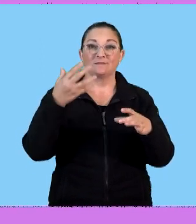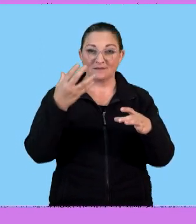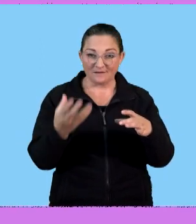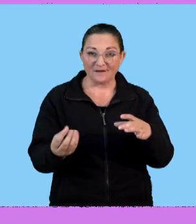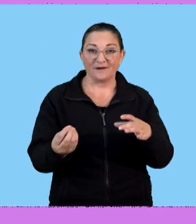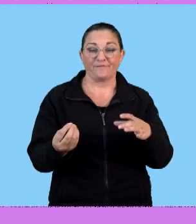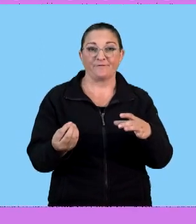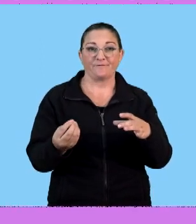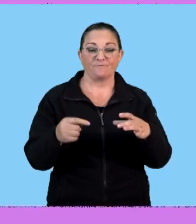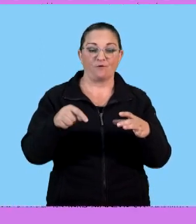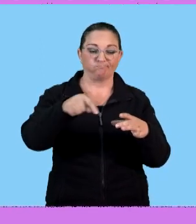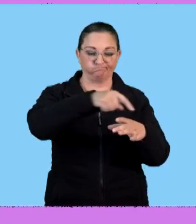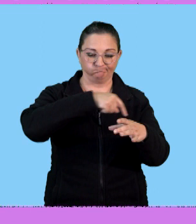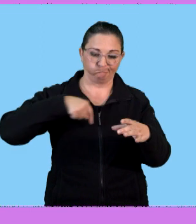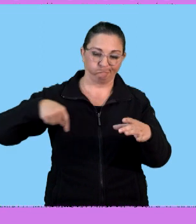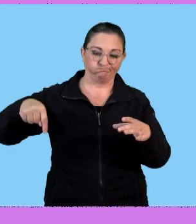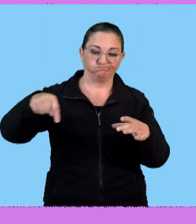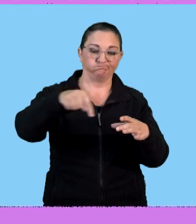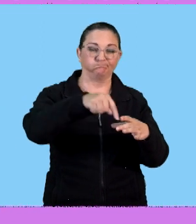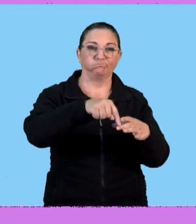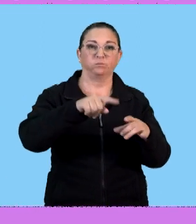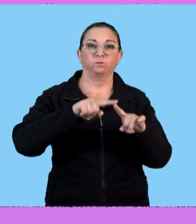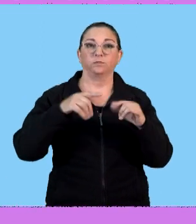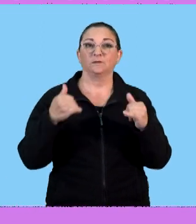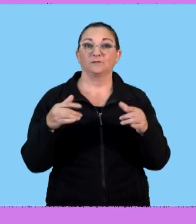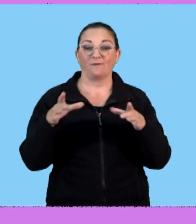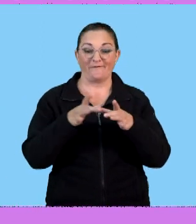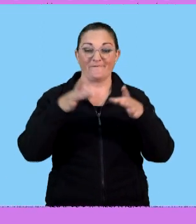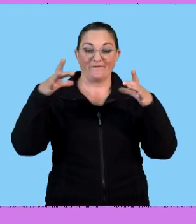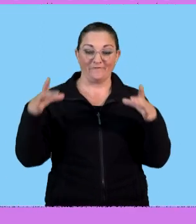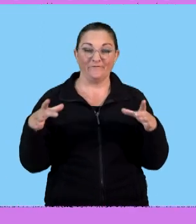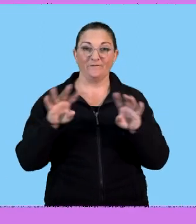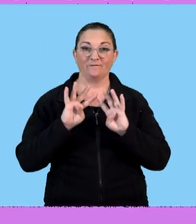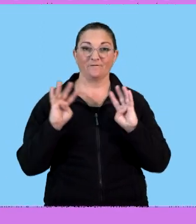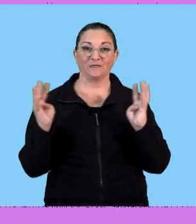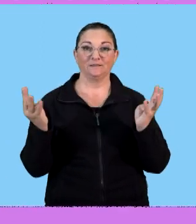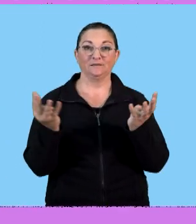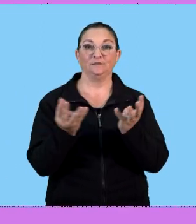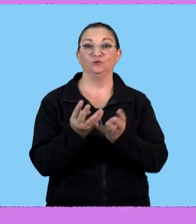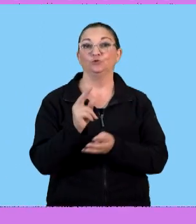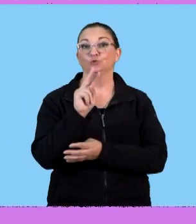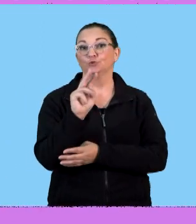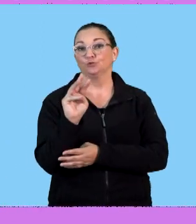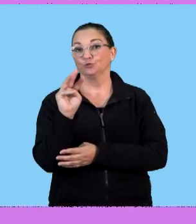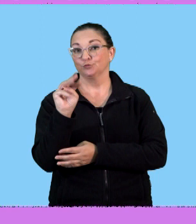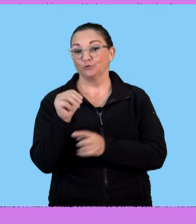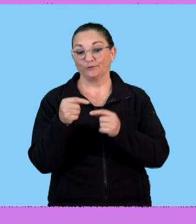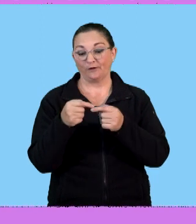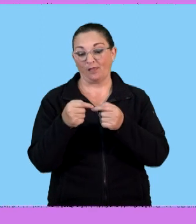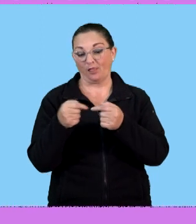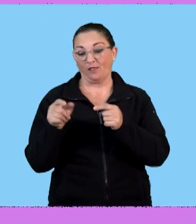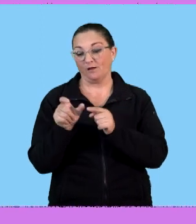it also has a circular fence around it. Important now, the fence is 2